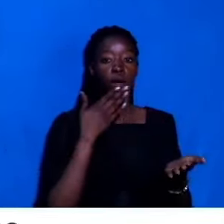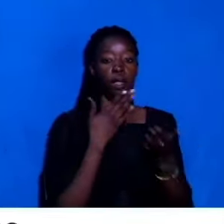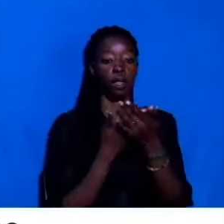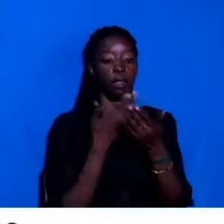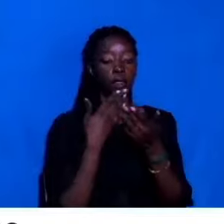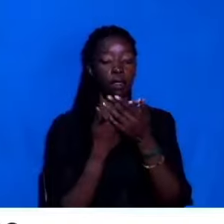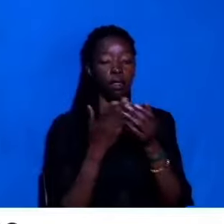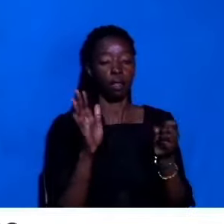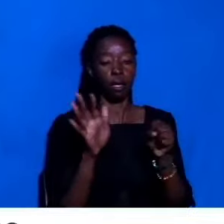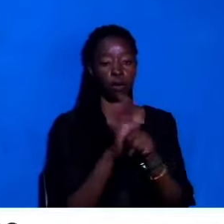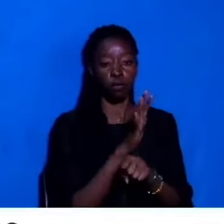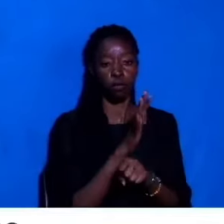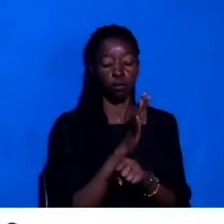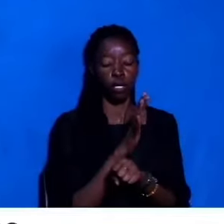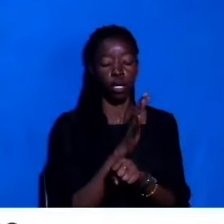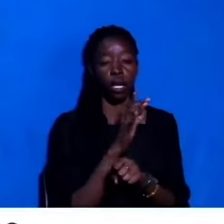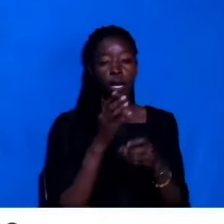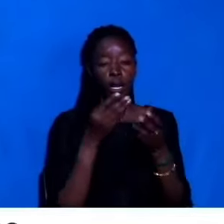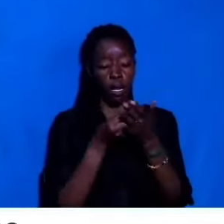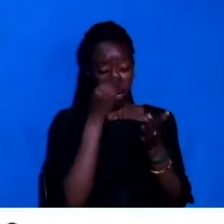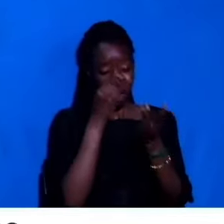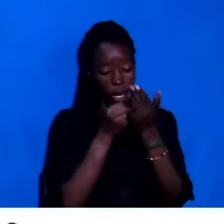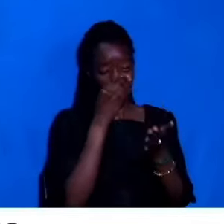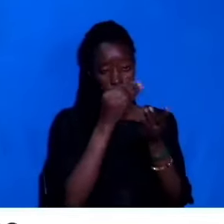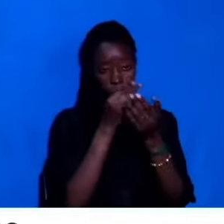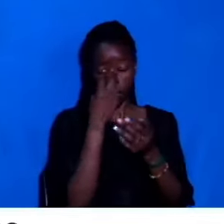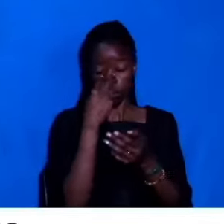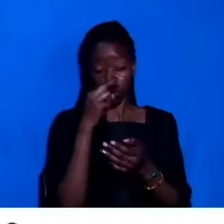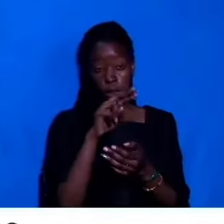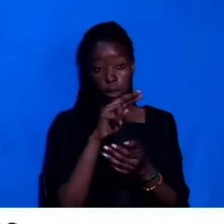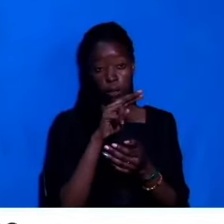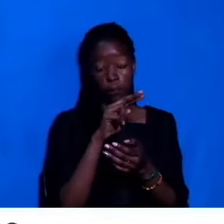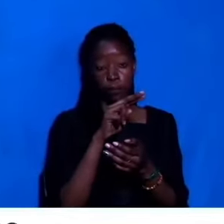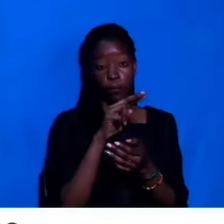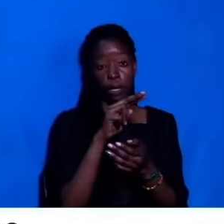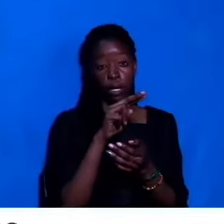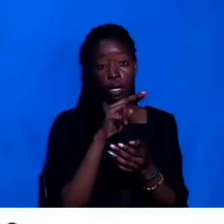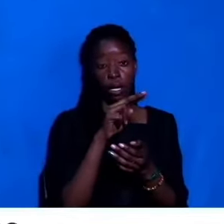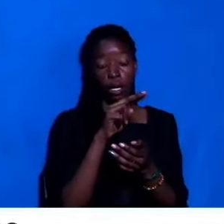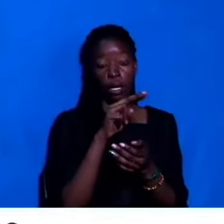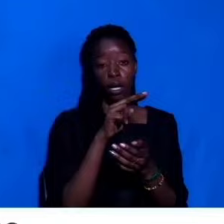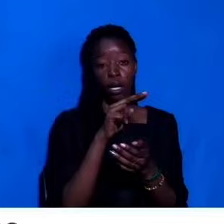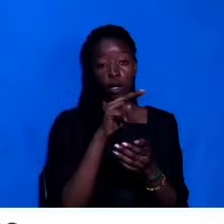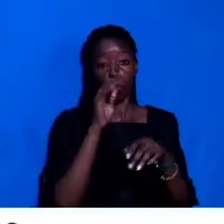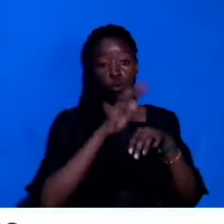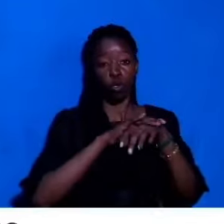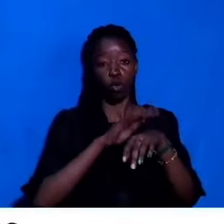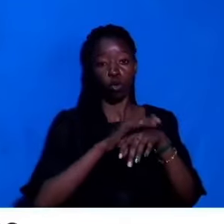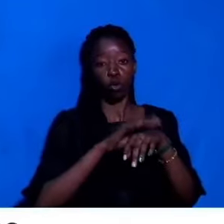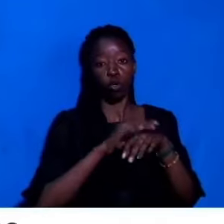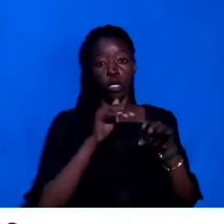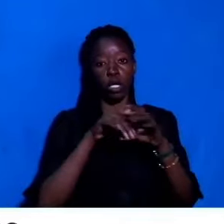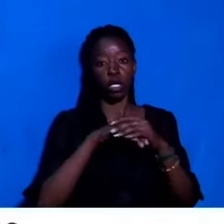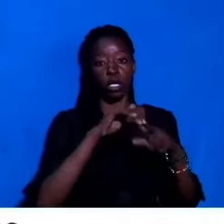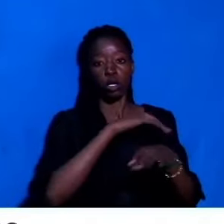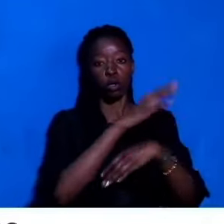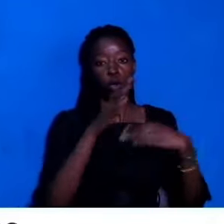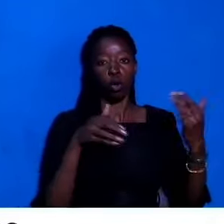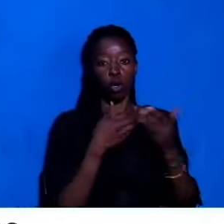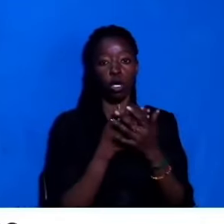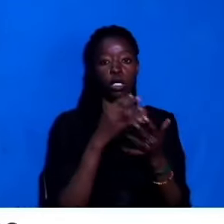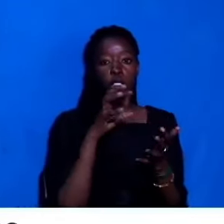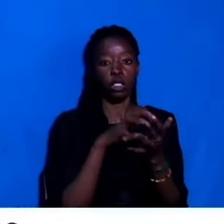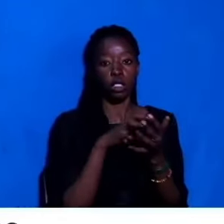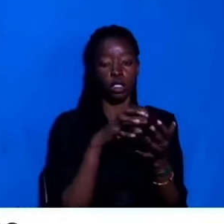every situation. When in prison, Apostle Paul considered that as an opportunity to preach the message to the Gentiles. And